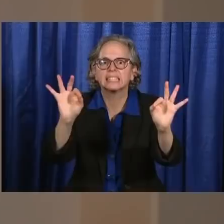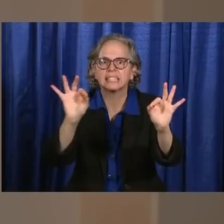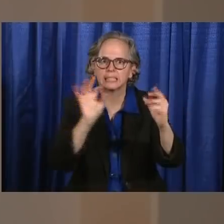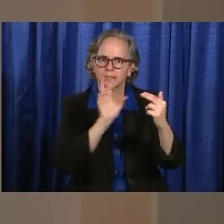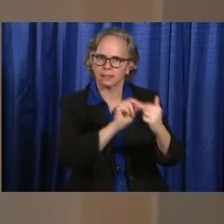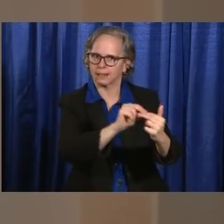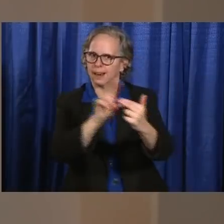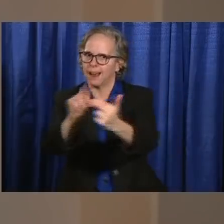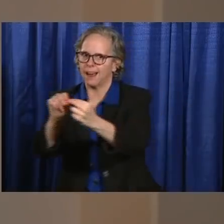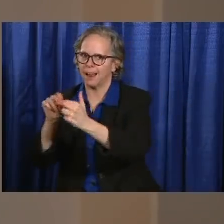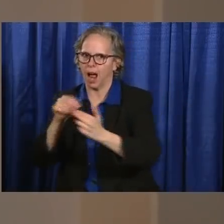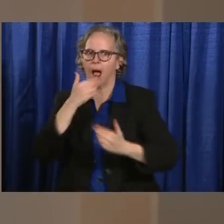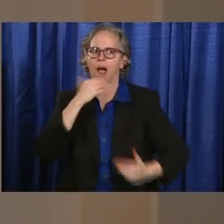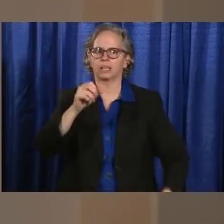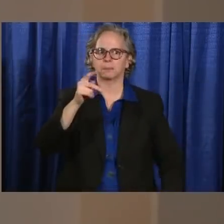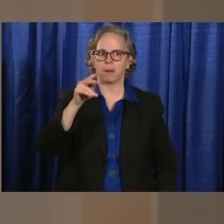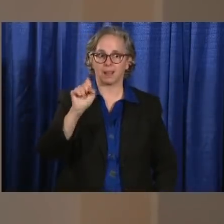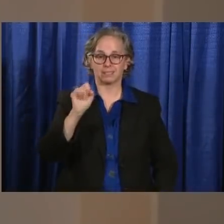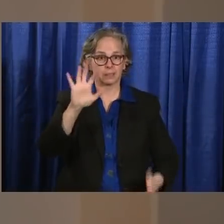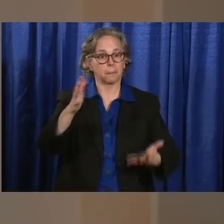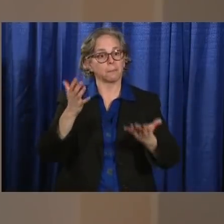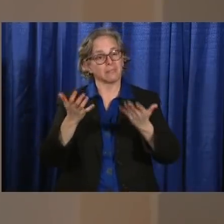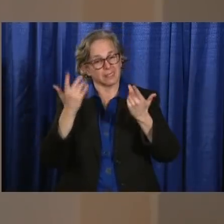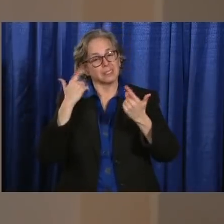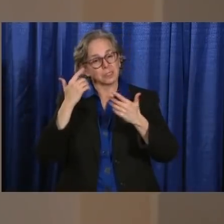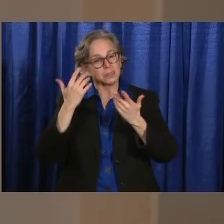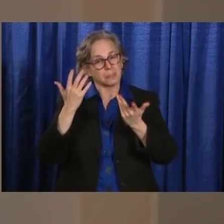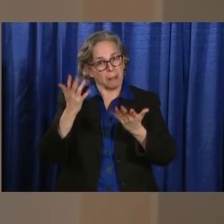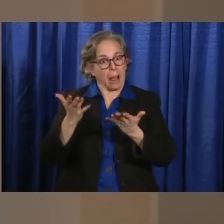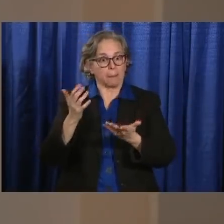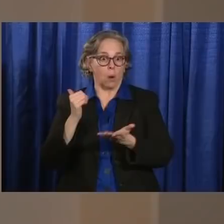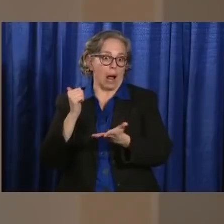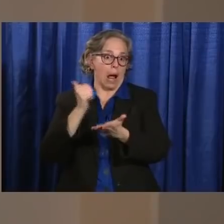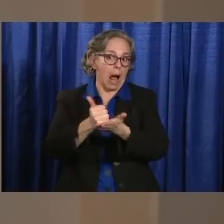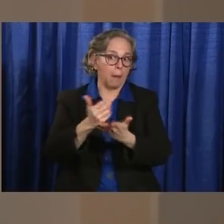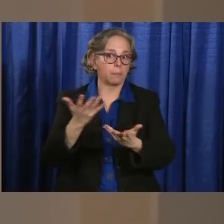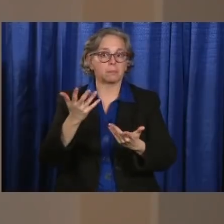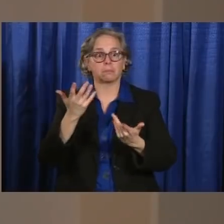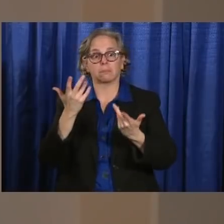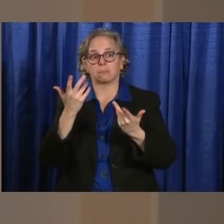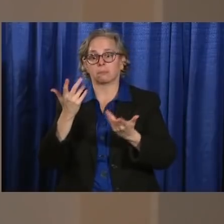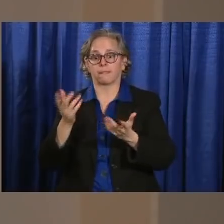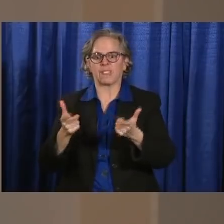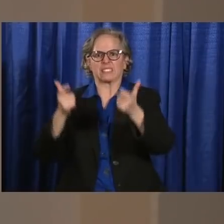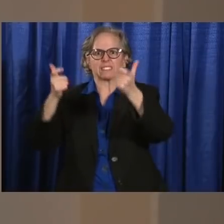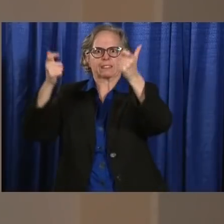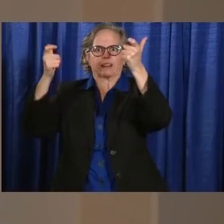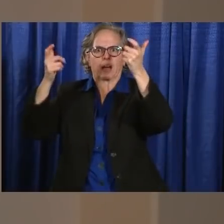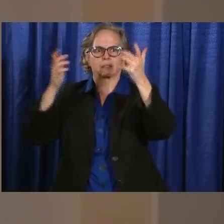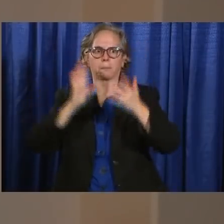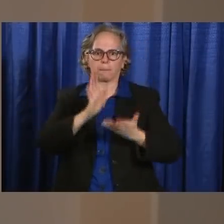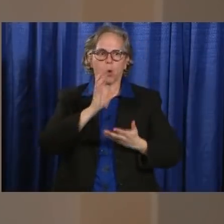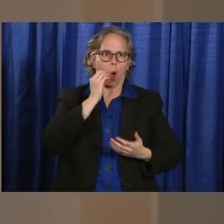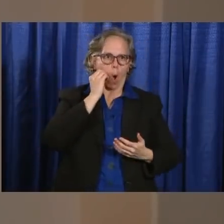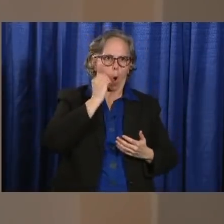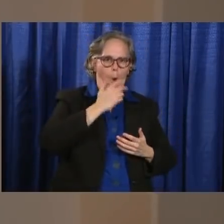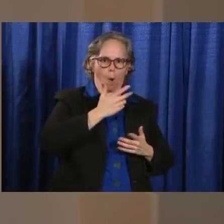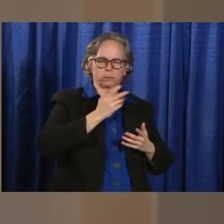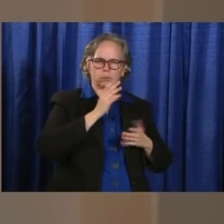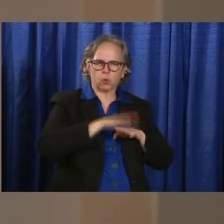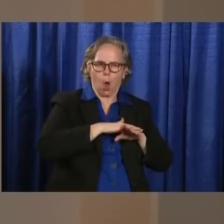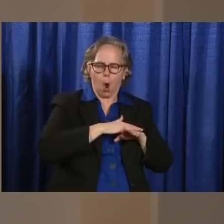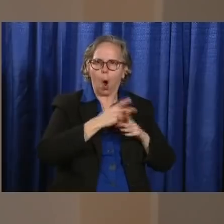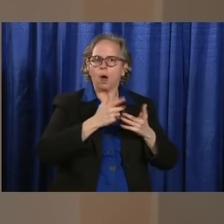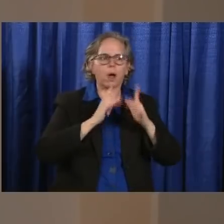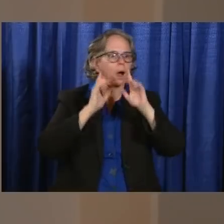may have really slow internet access, and this will help you speed that up so that you can get the files that you need. And it also may help you. You may